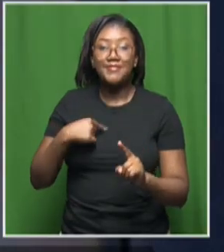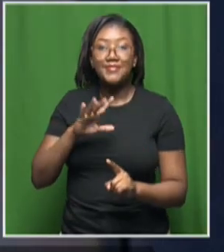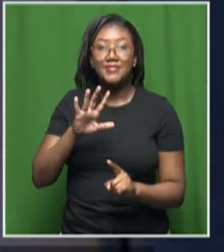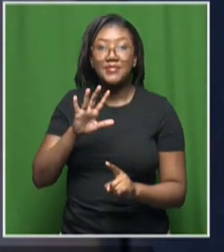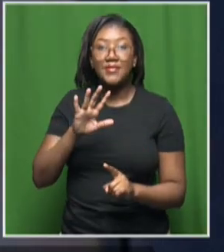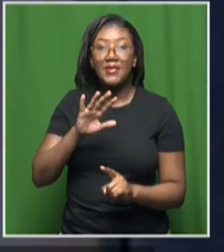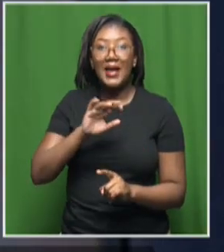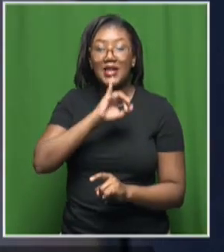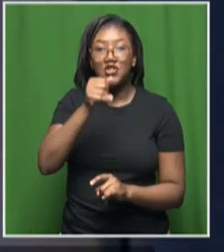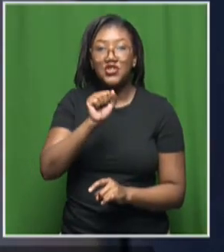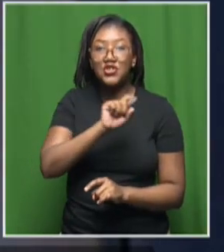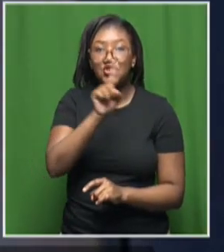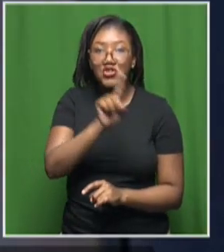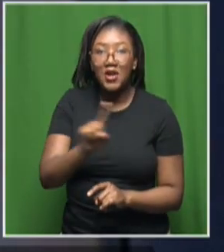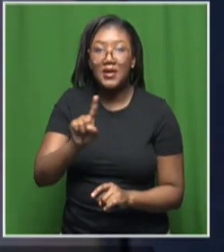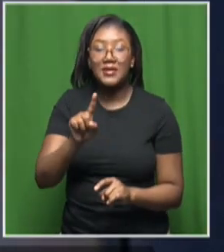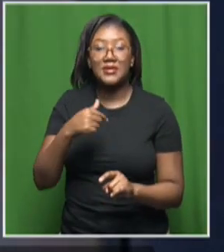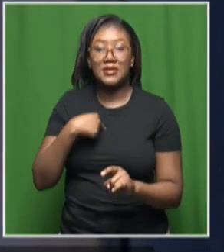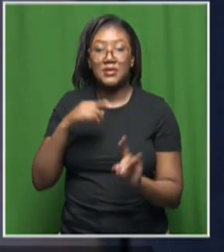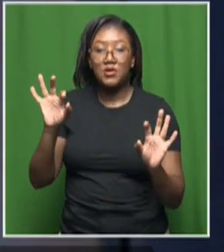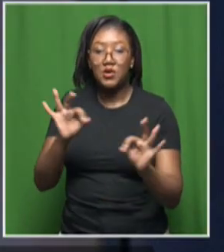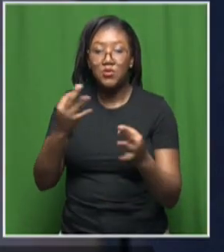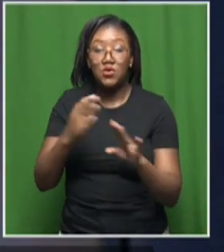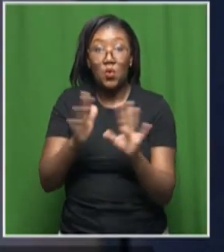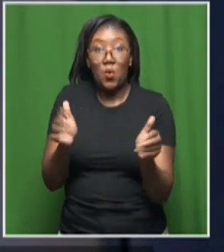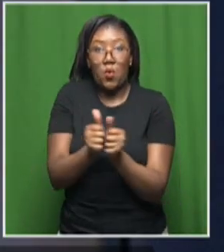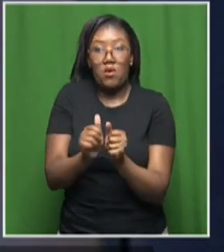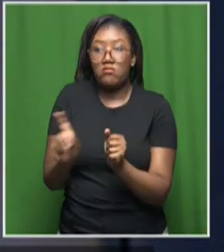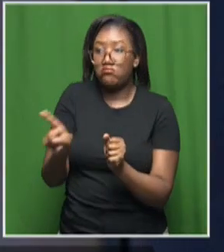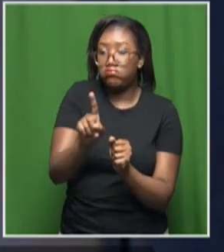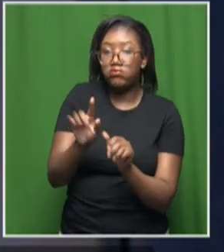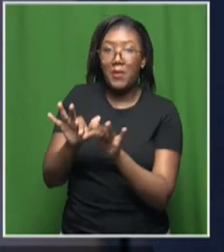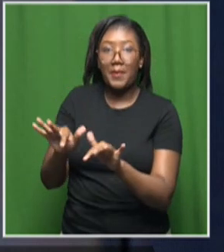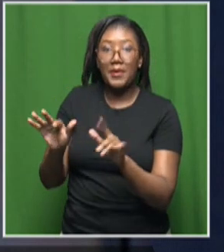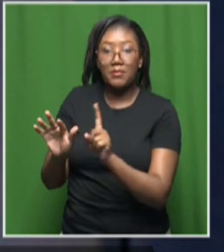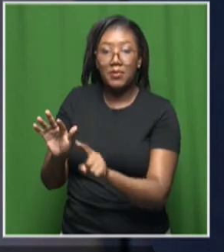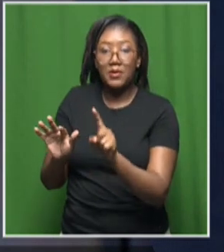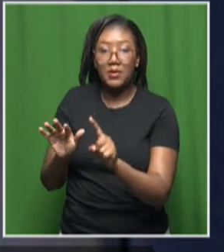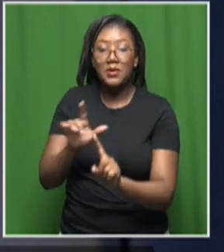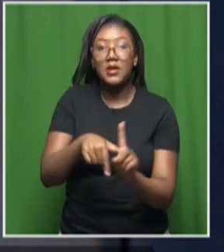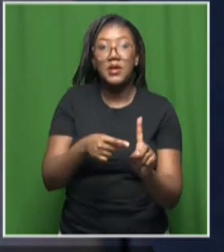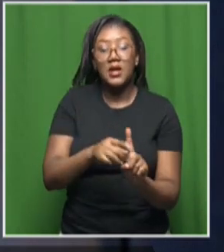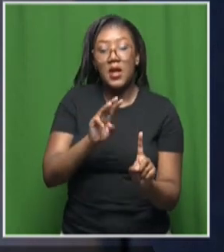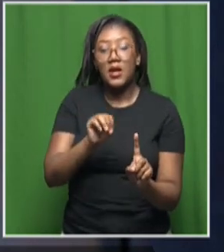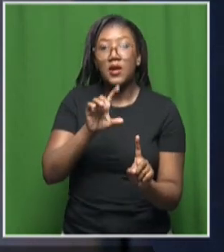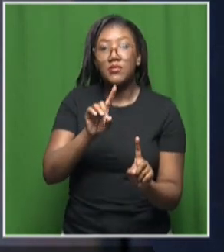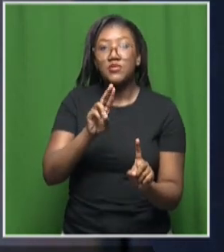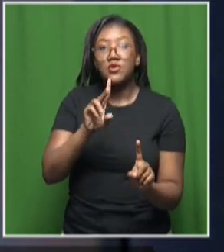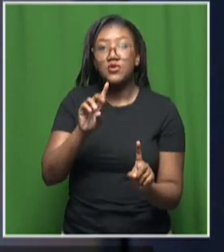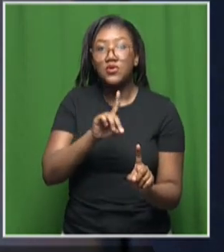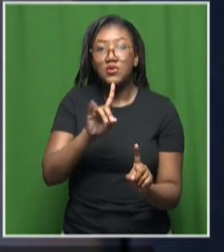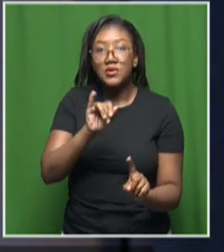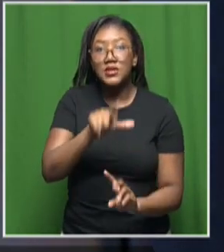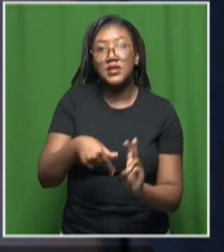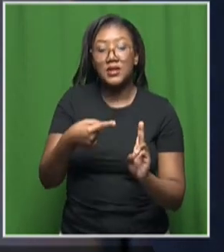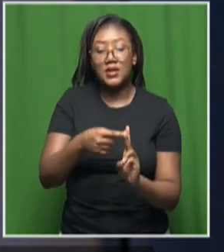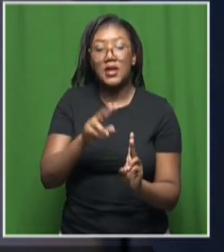covers in South Africa and the international scene. Working with Nduduzo Makhathini, Thandi